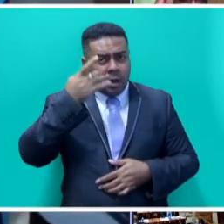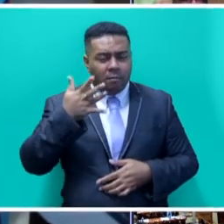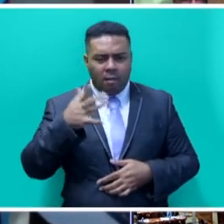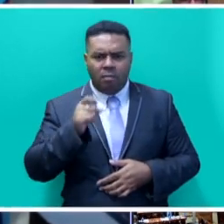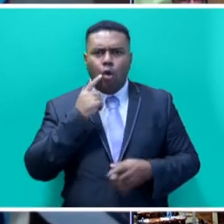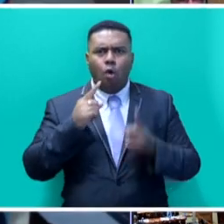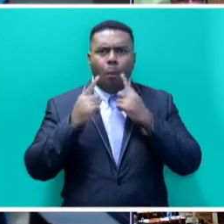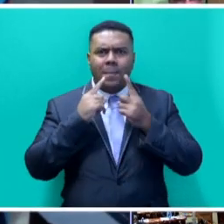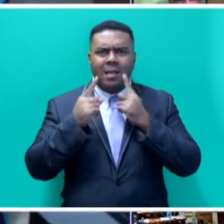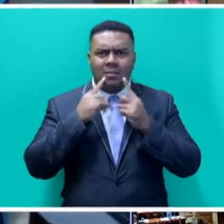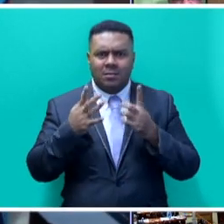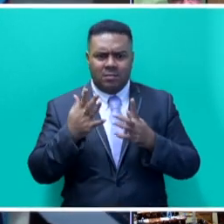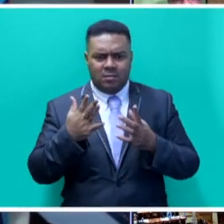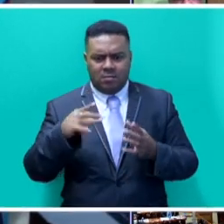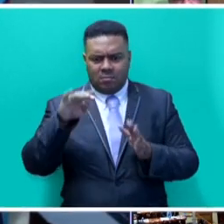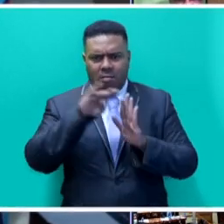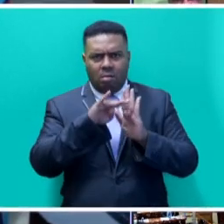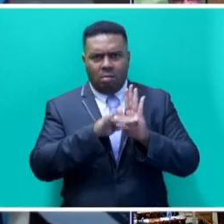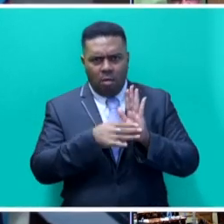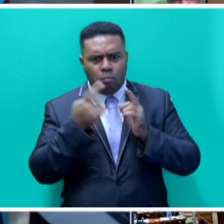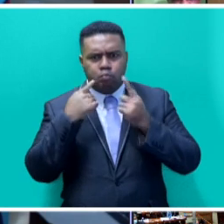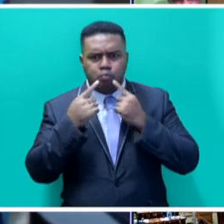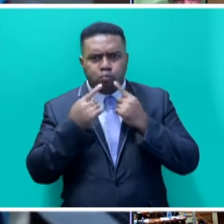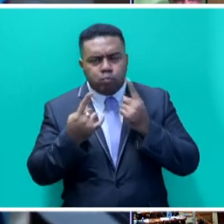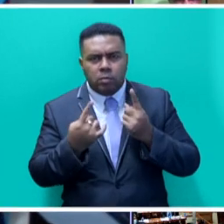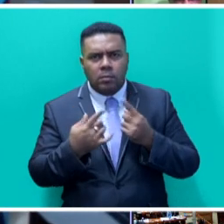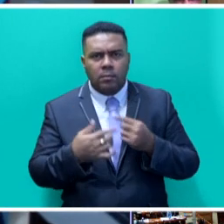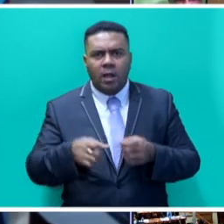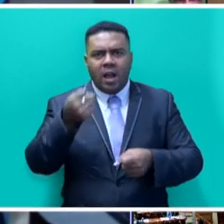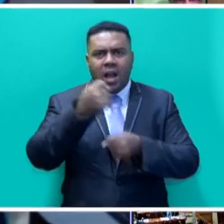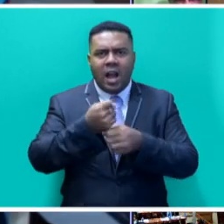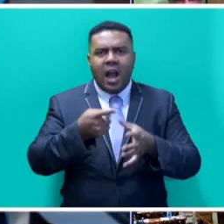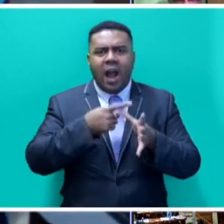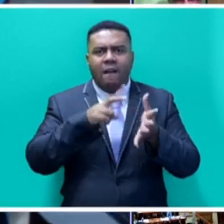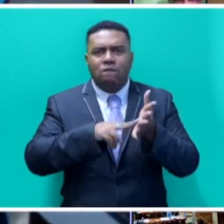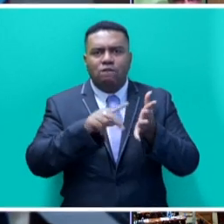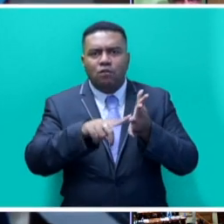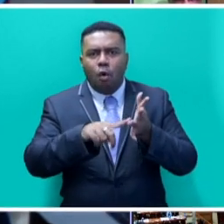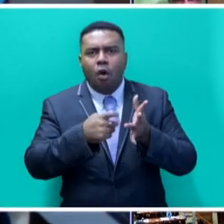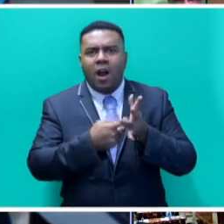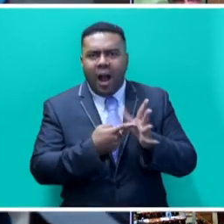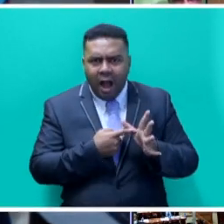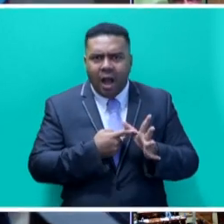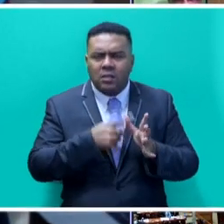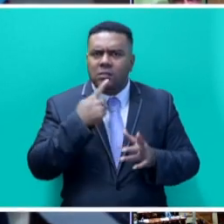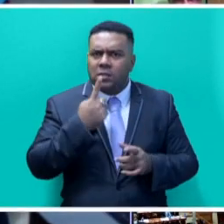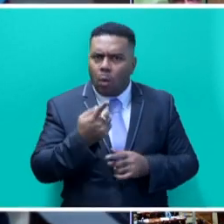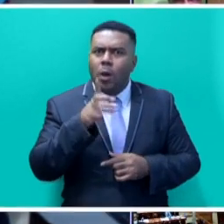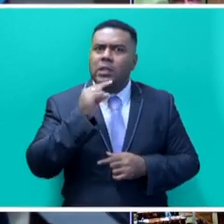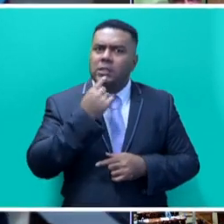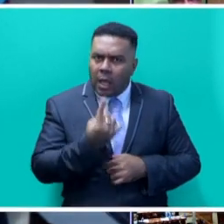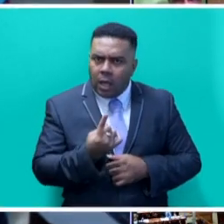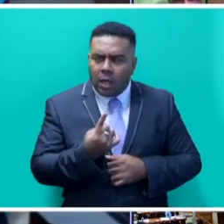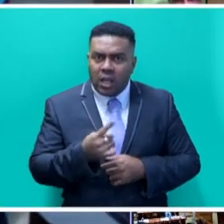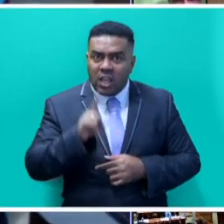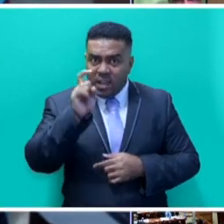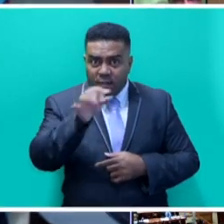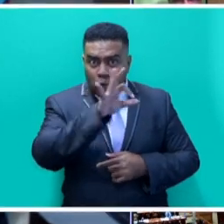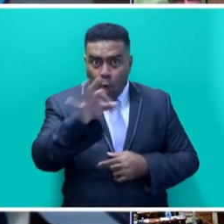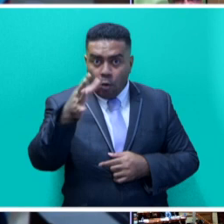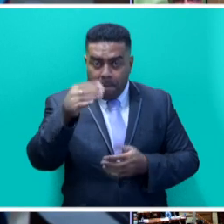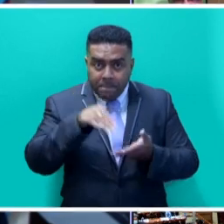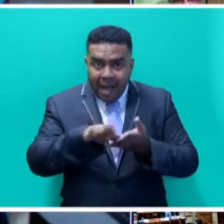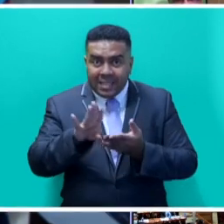comments by Honorable Ngavoka when he said, if you